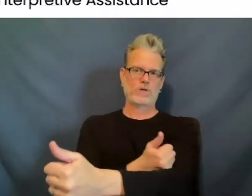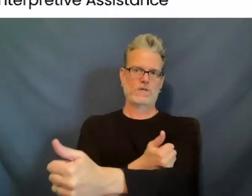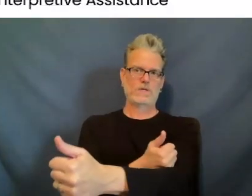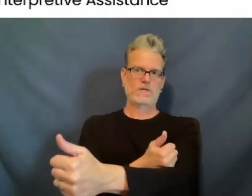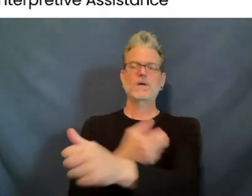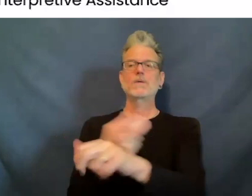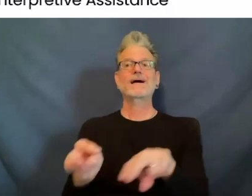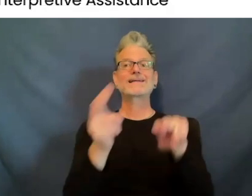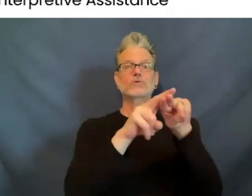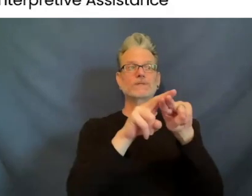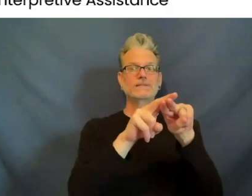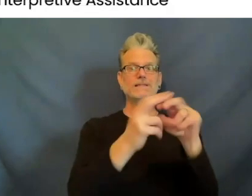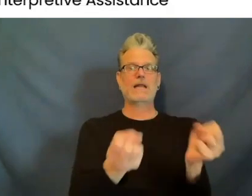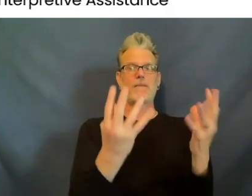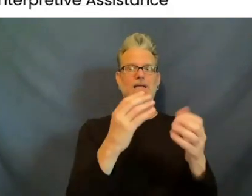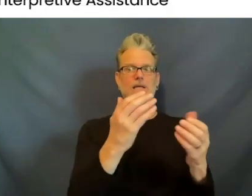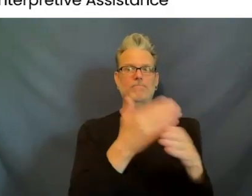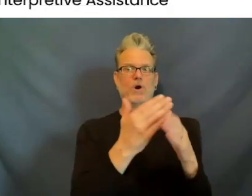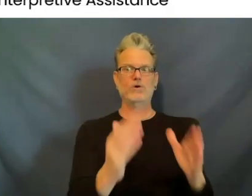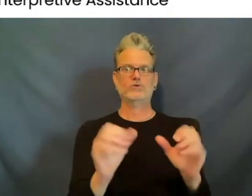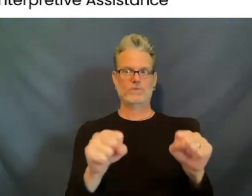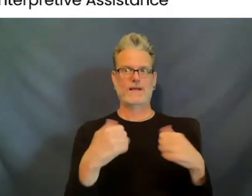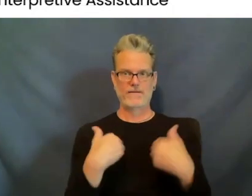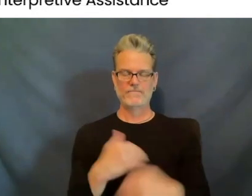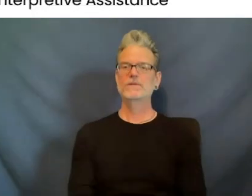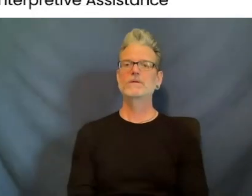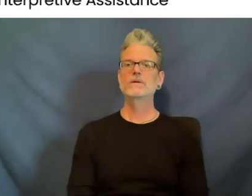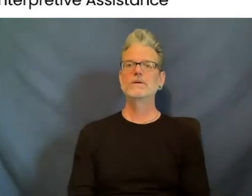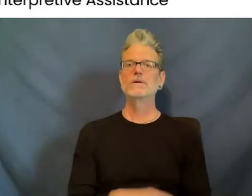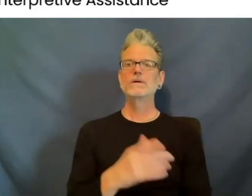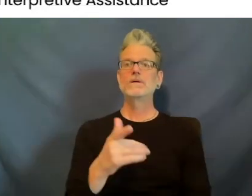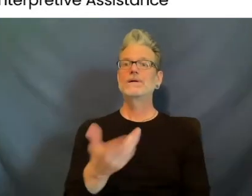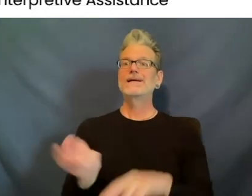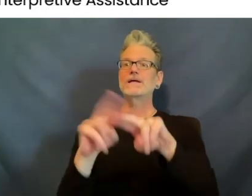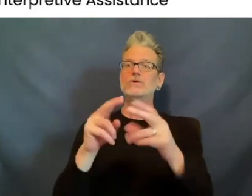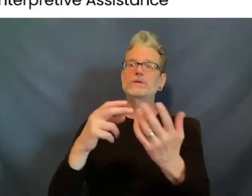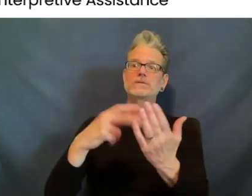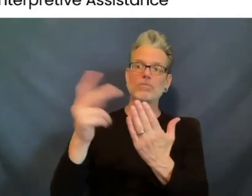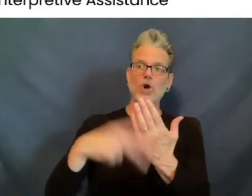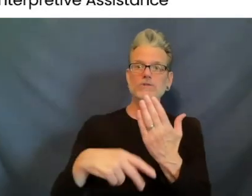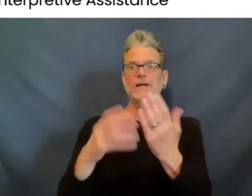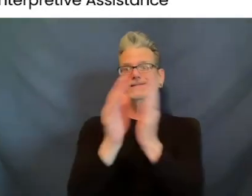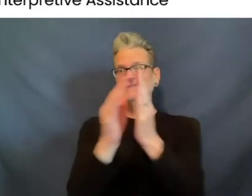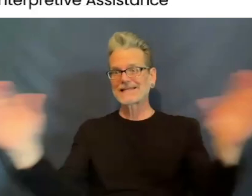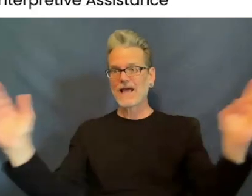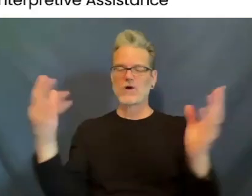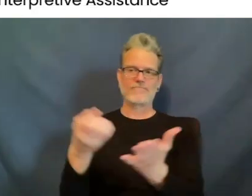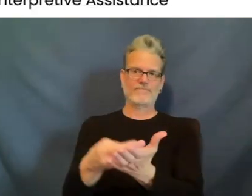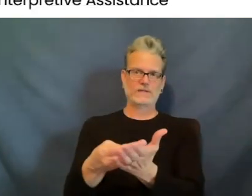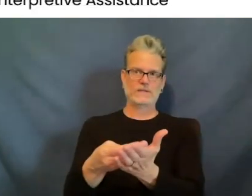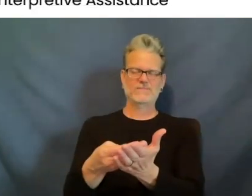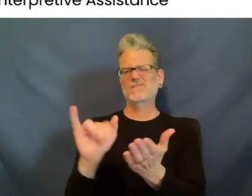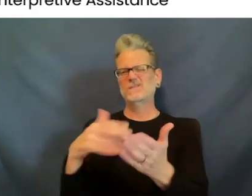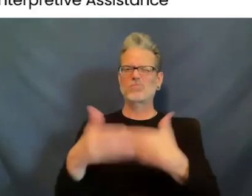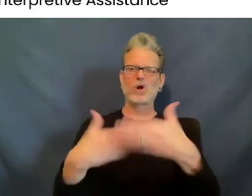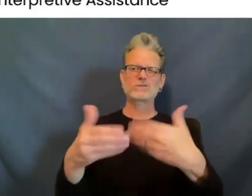pool of partners, support programs to meet increased project scale and funding. So in short, a process to